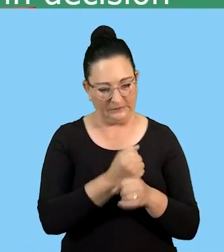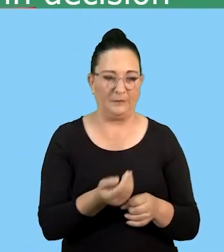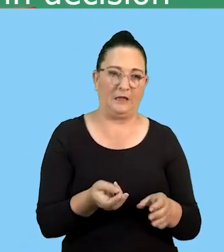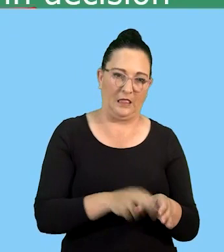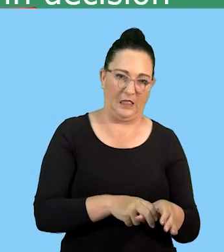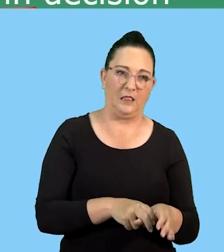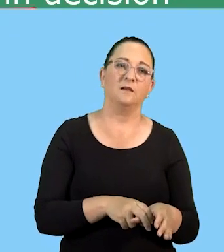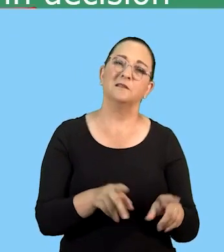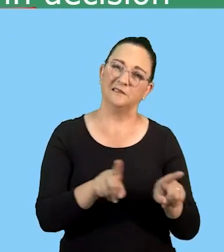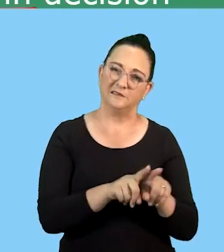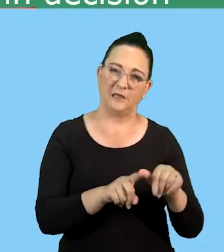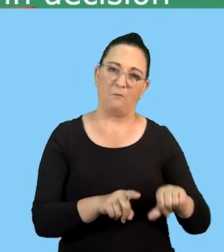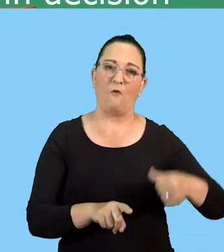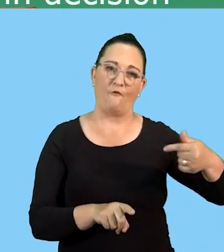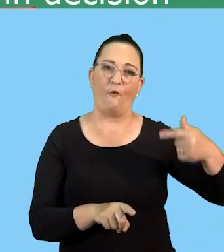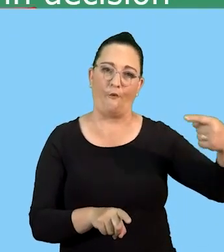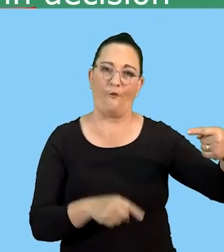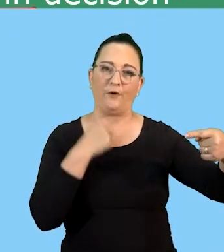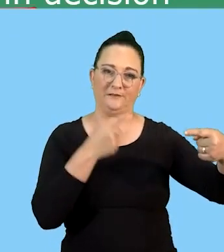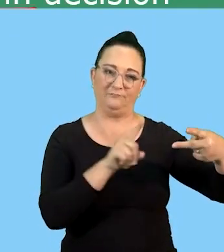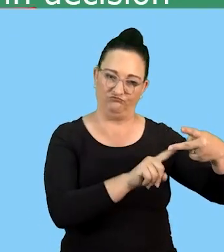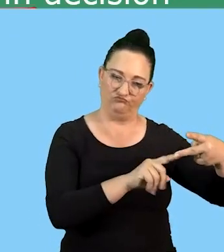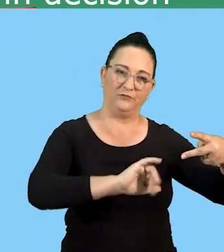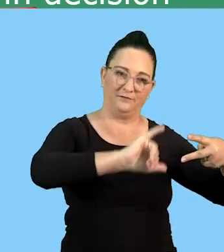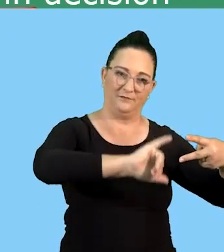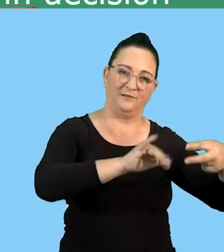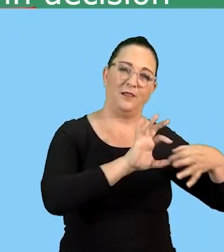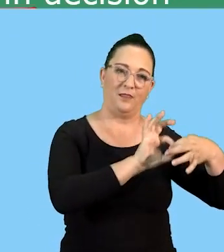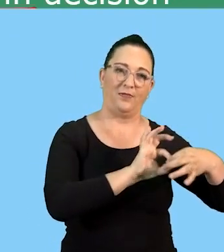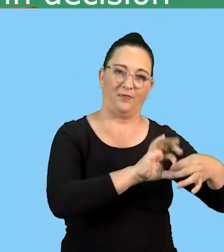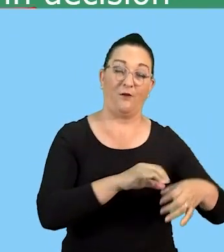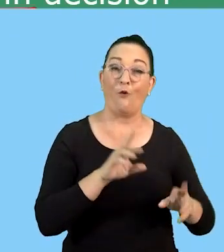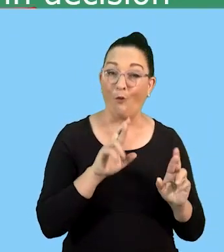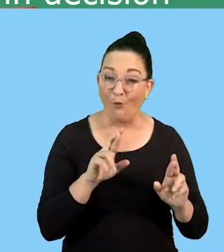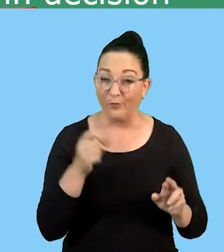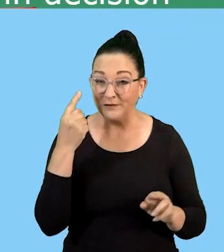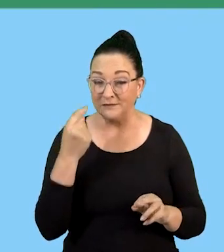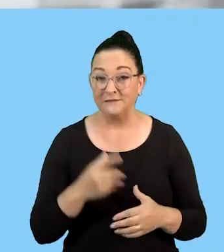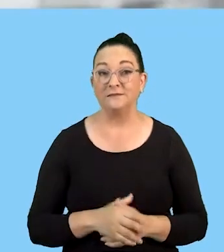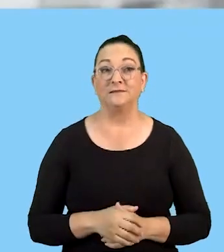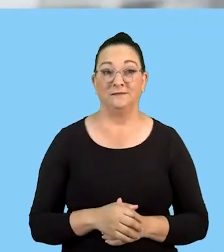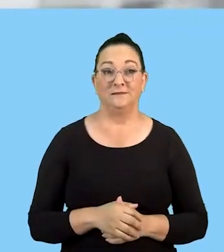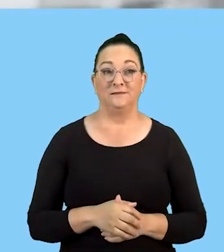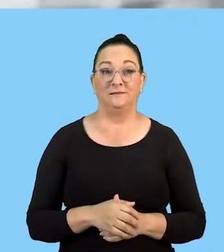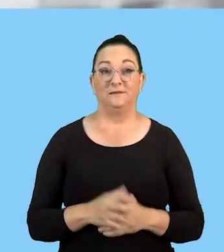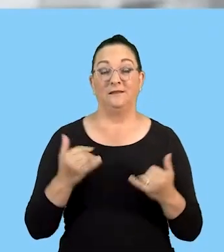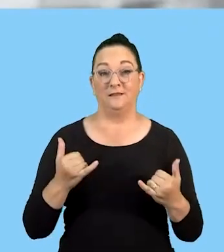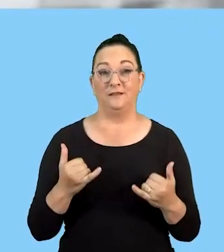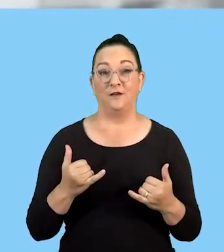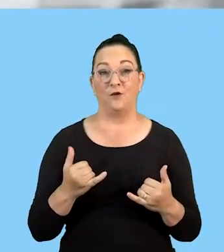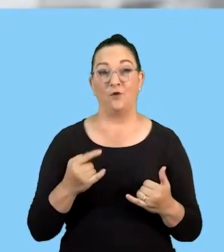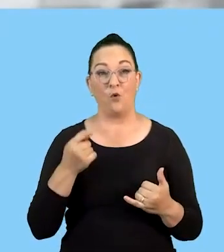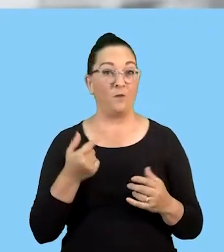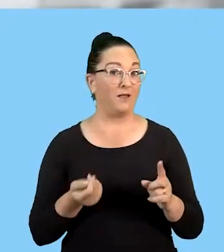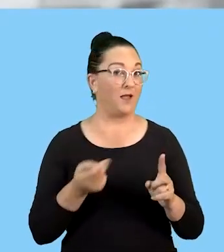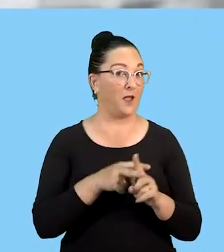This is just an elaboration on what I just said now. I hope it makes sense. I hope you understand, because we've come